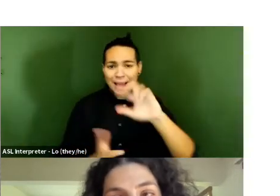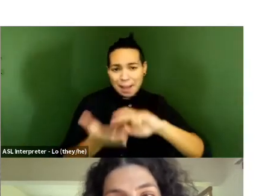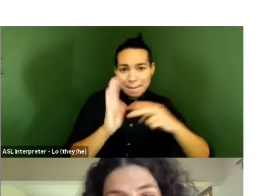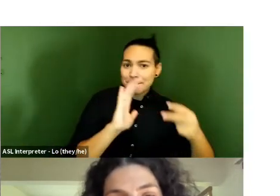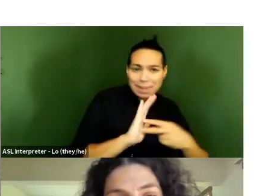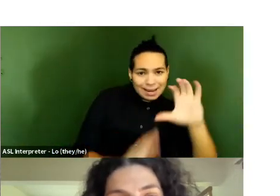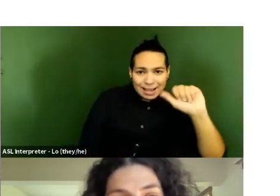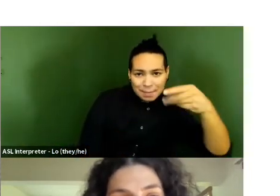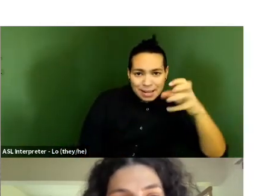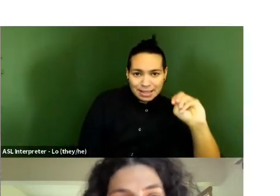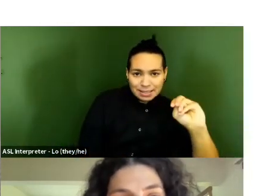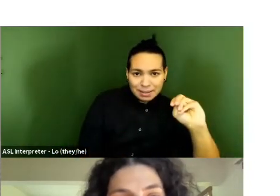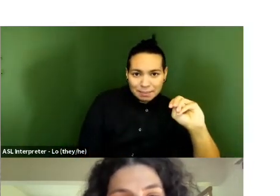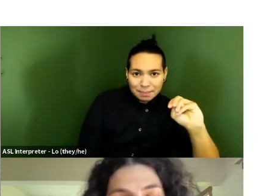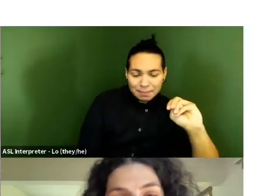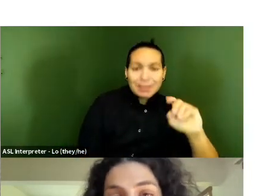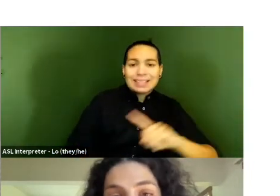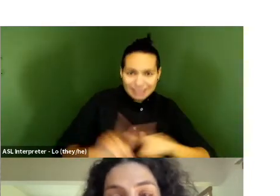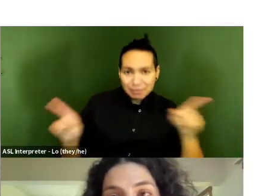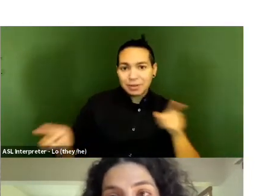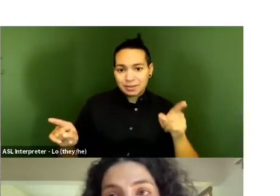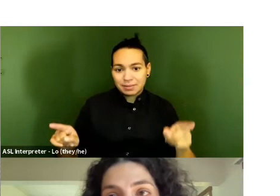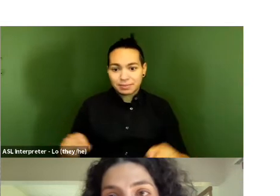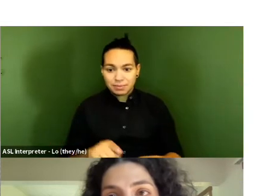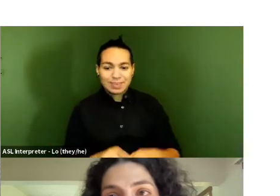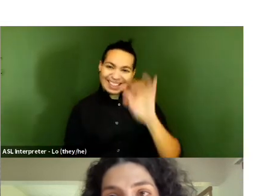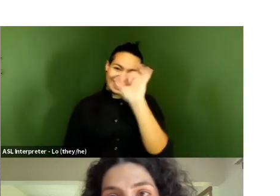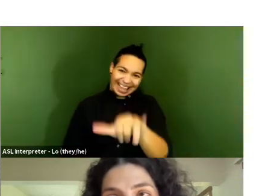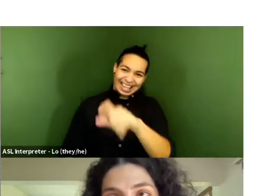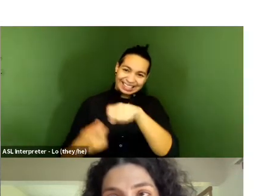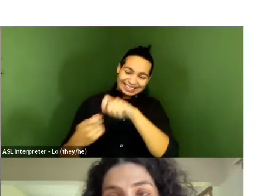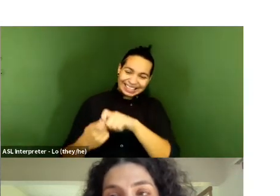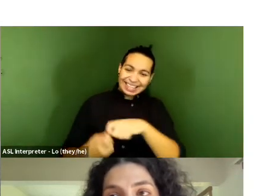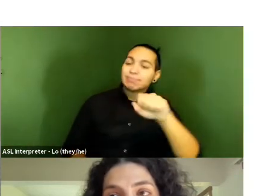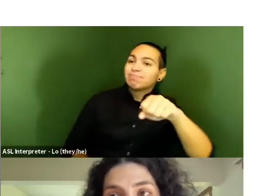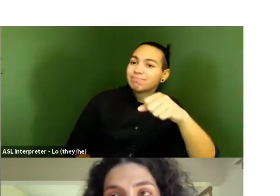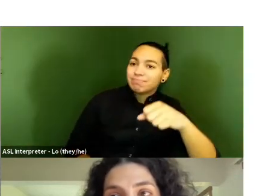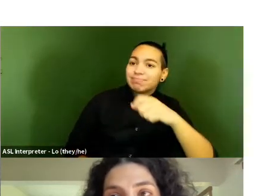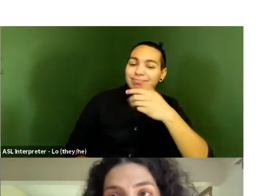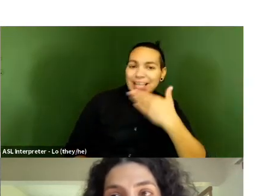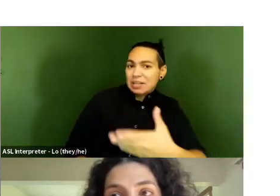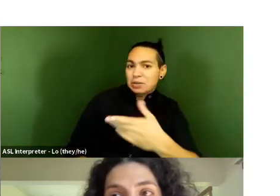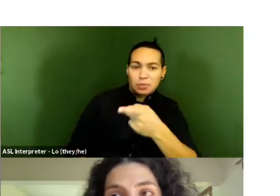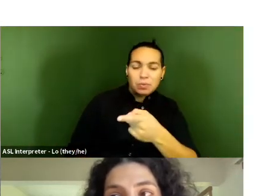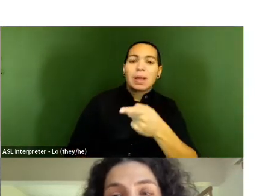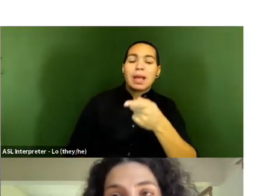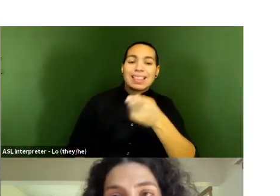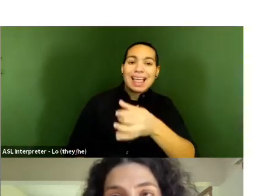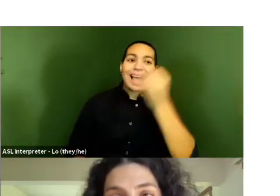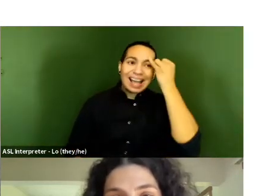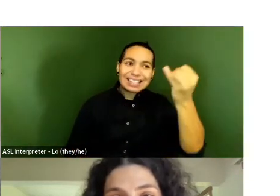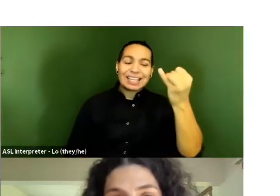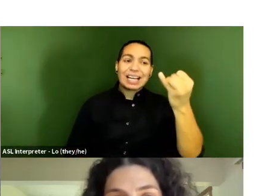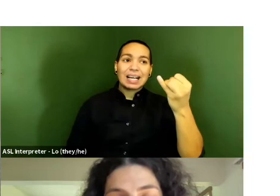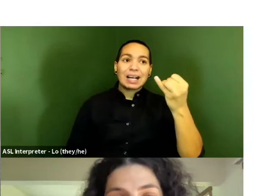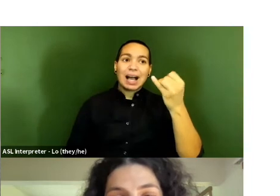you. Yes. Yeah. Absolutely. And those are the notions that I think are inherently understood